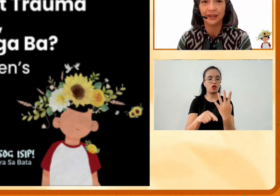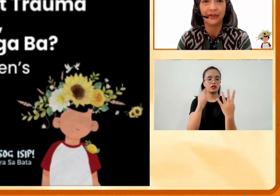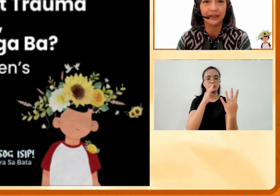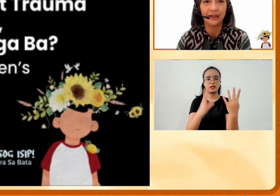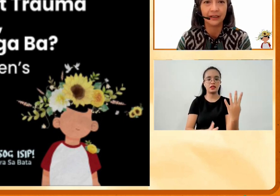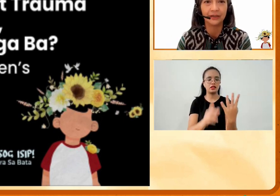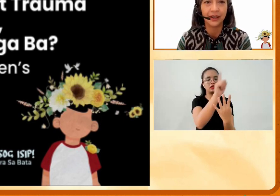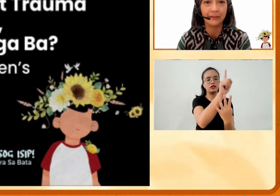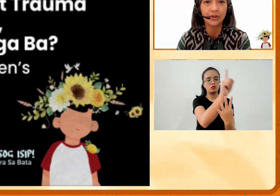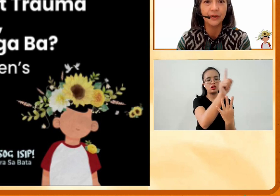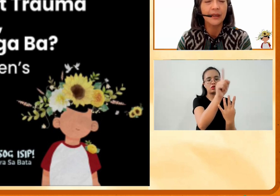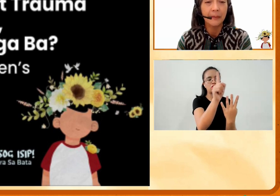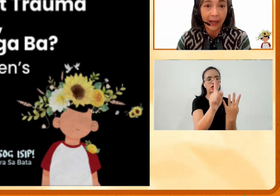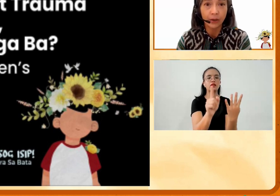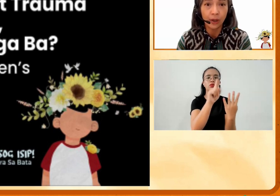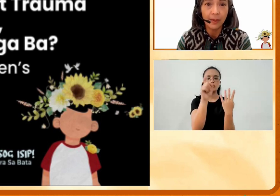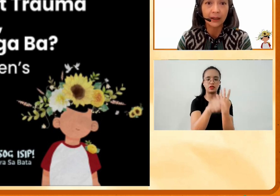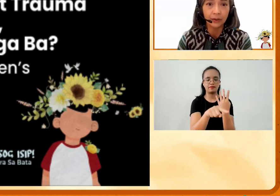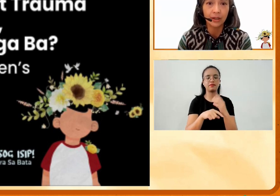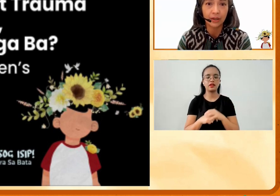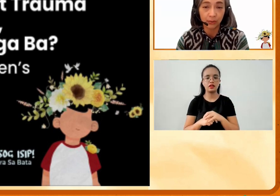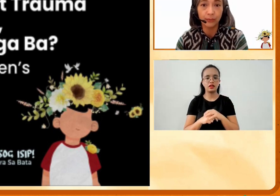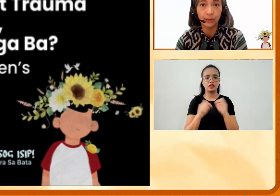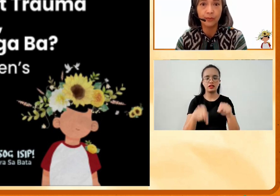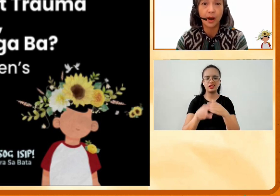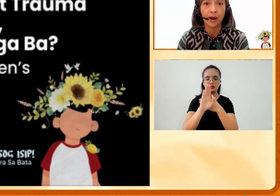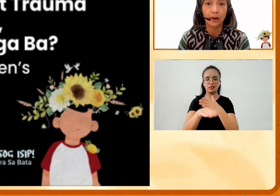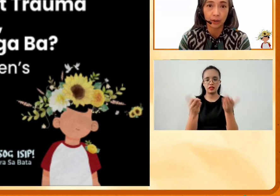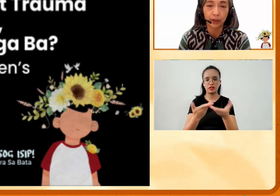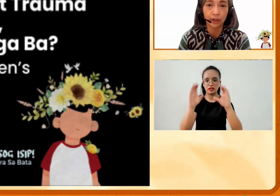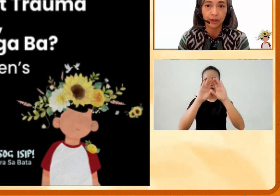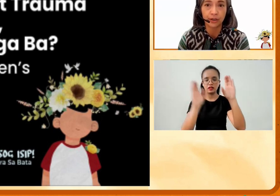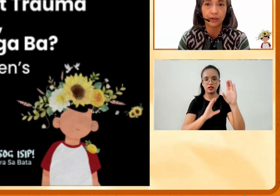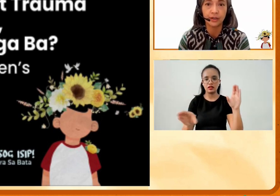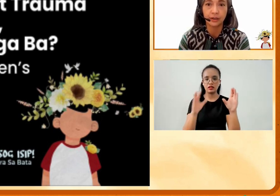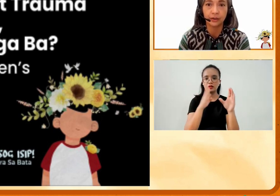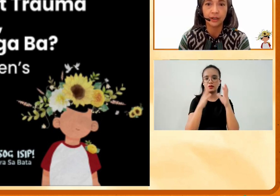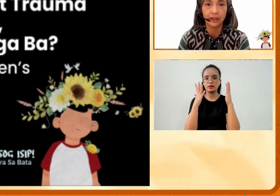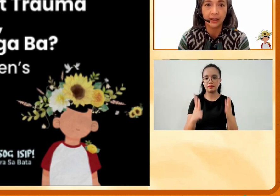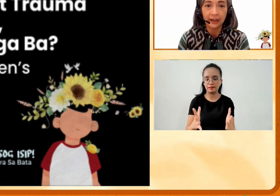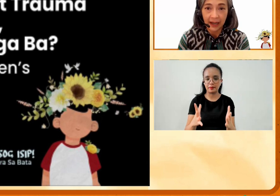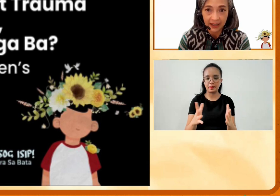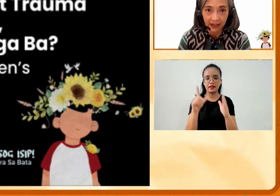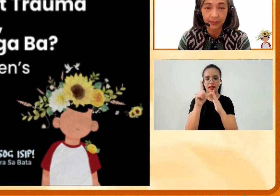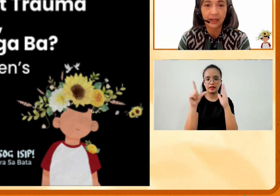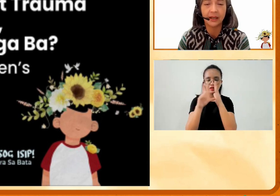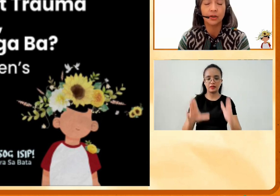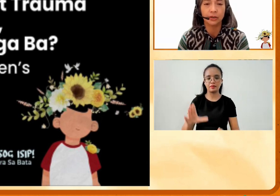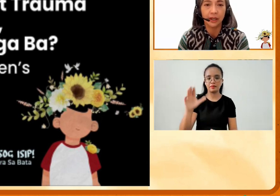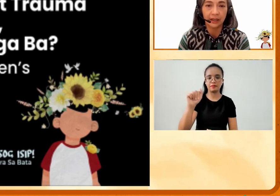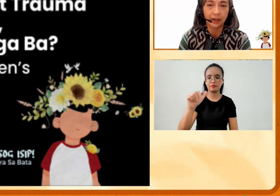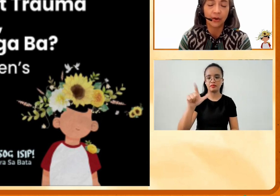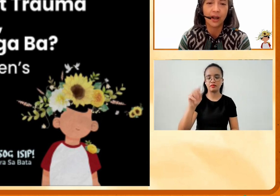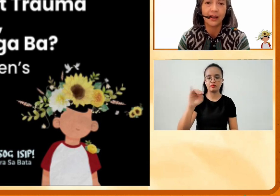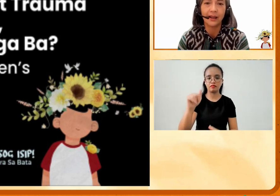are given to them. So may I call back to this Zoom room our resource persons, Attorney Liza Alamia,